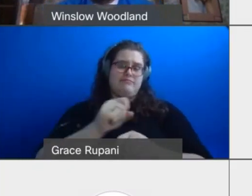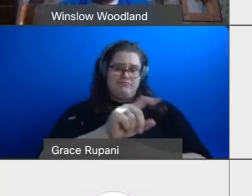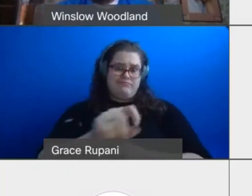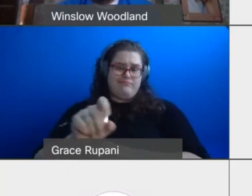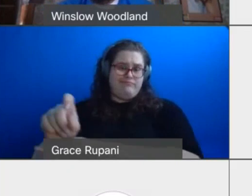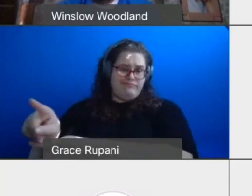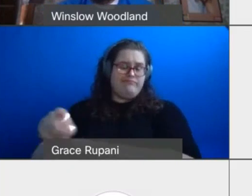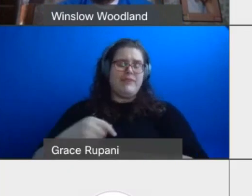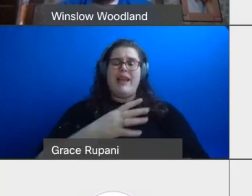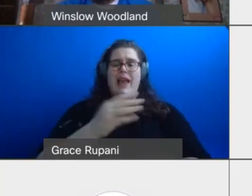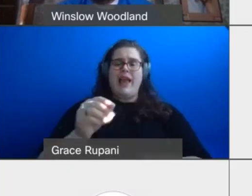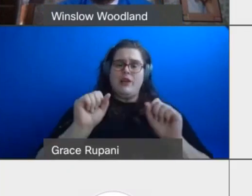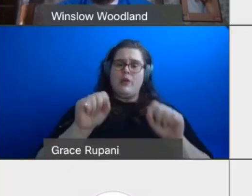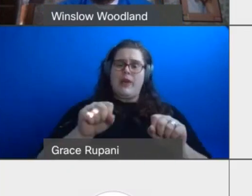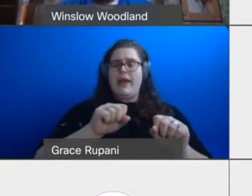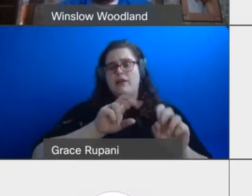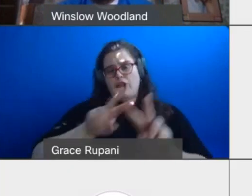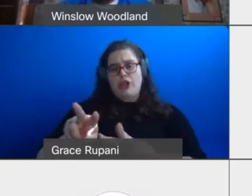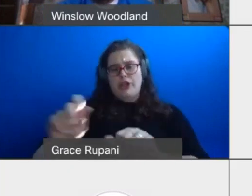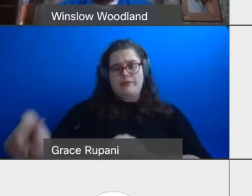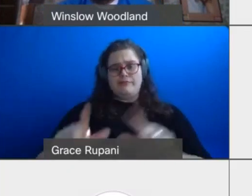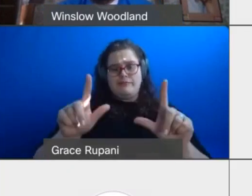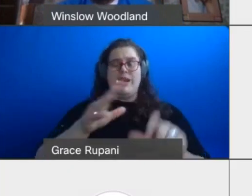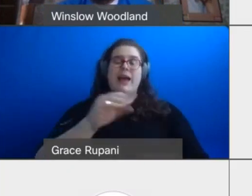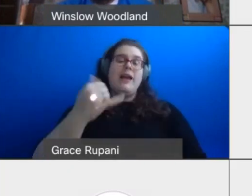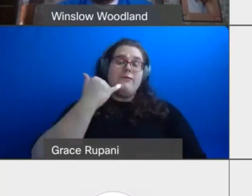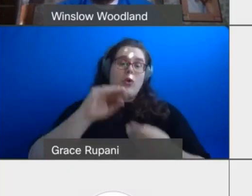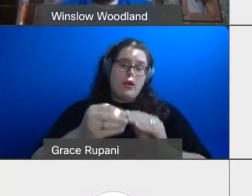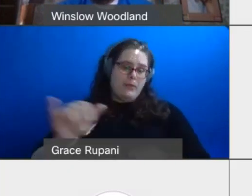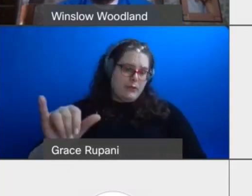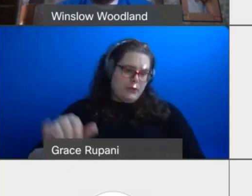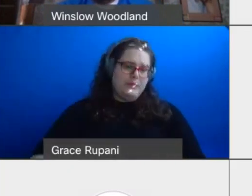And you can check back there. There is also a phone number that people can call.